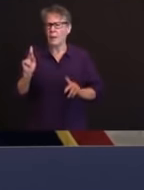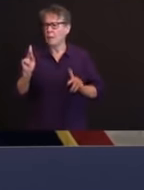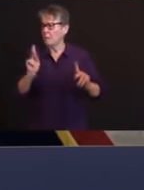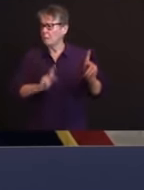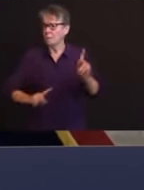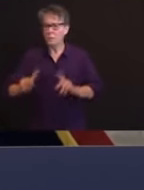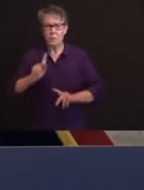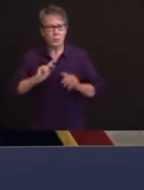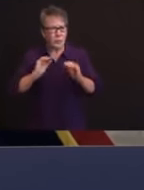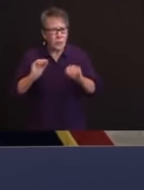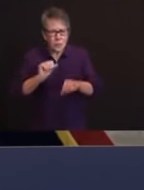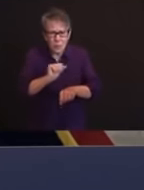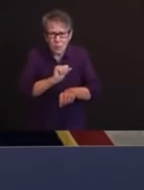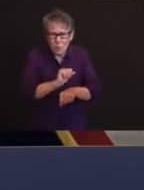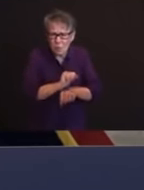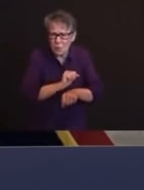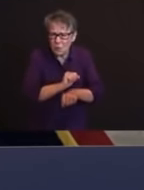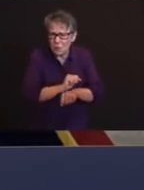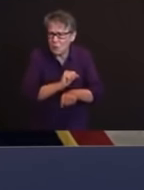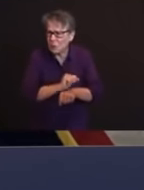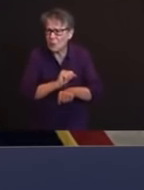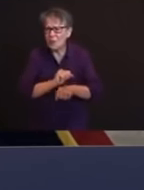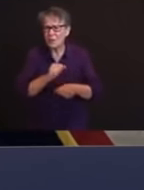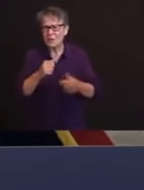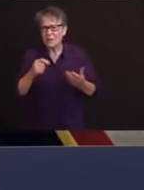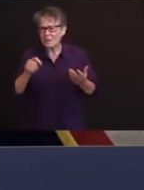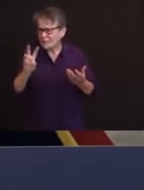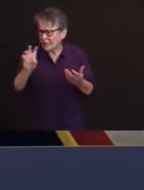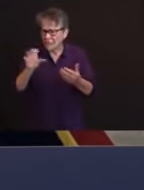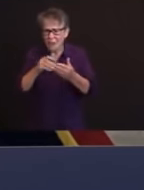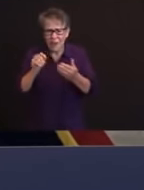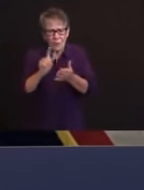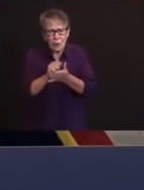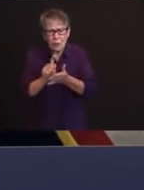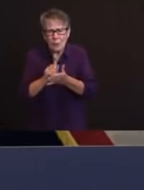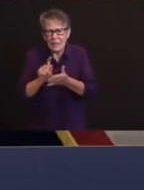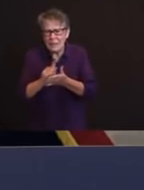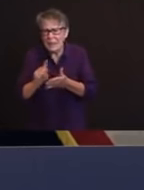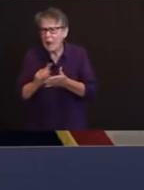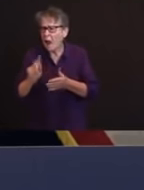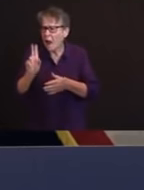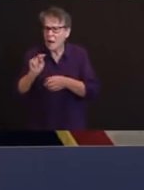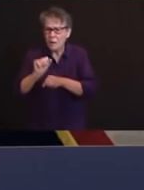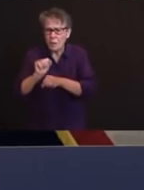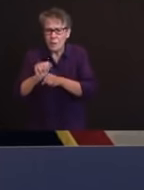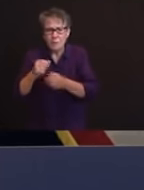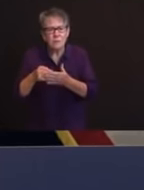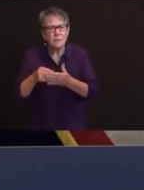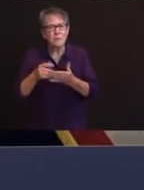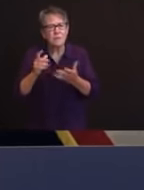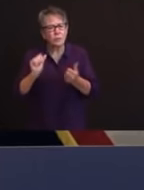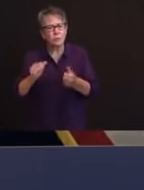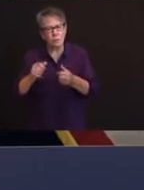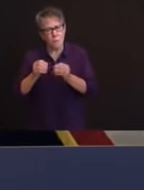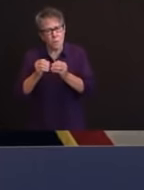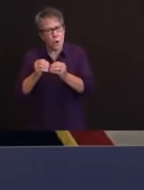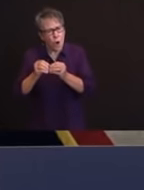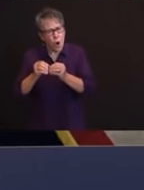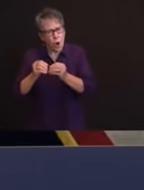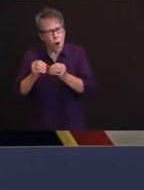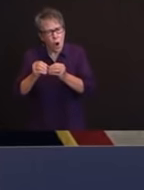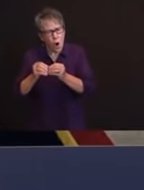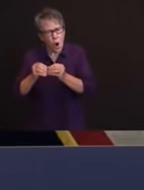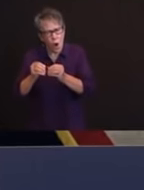the $600 per week of unemployment benefits. It is a moral urgency that with less than 2